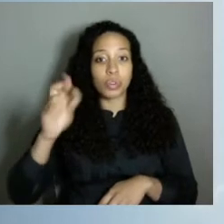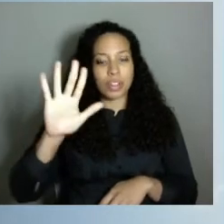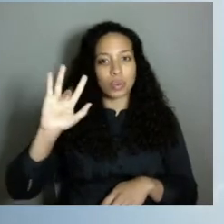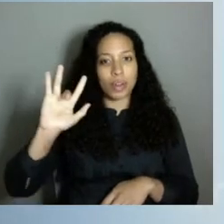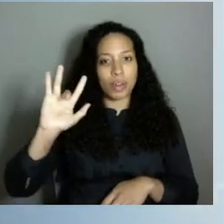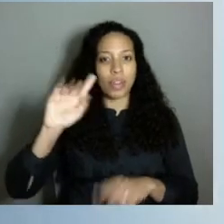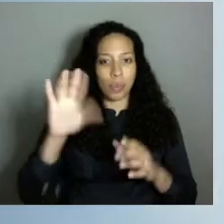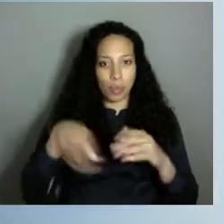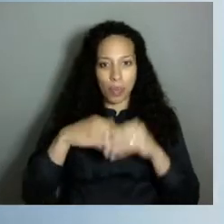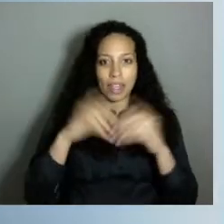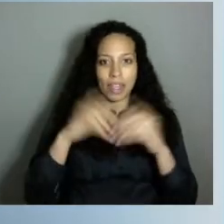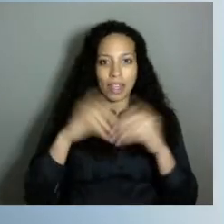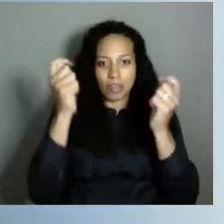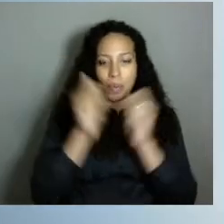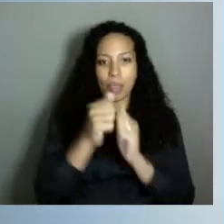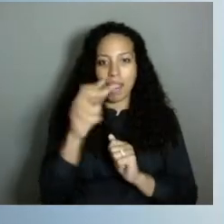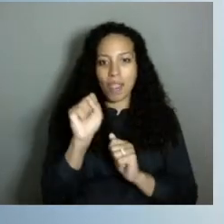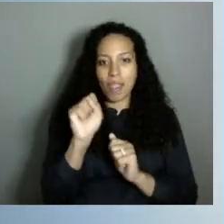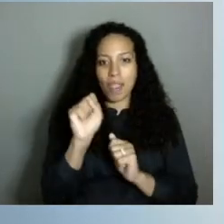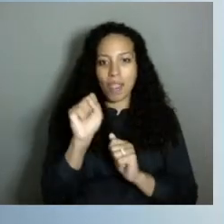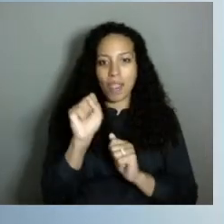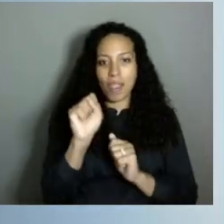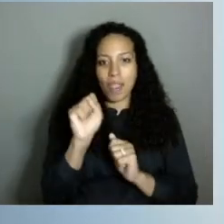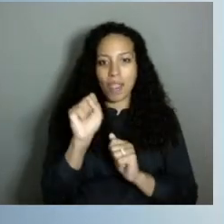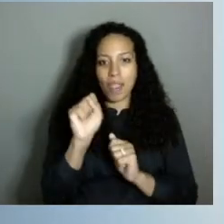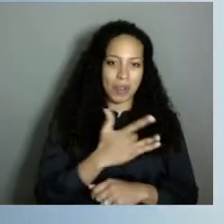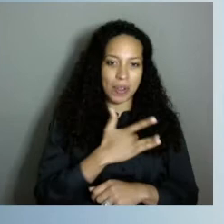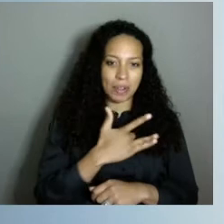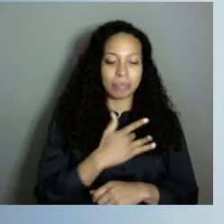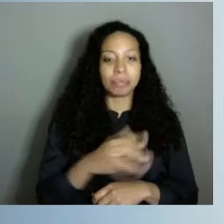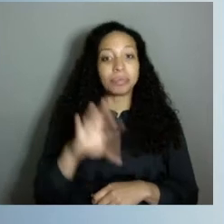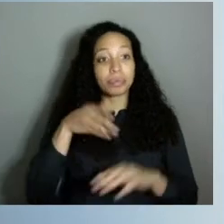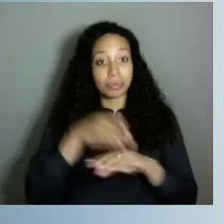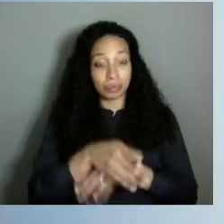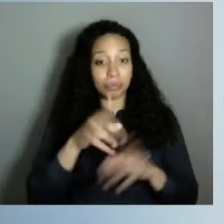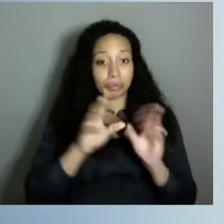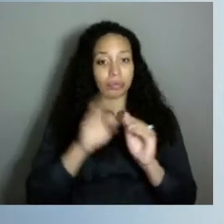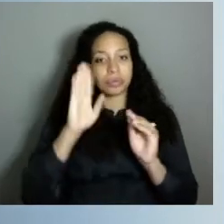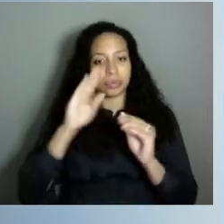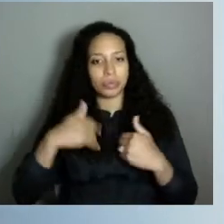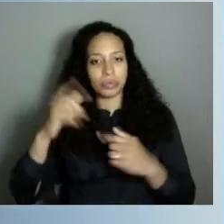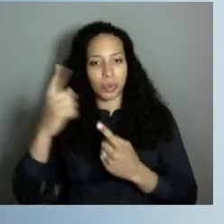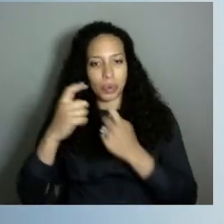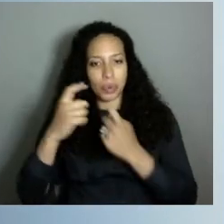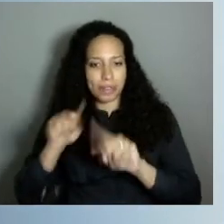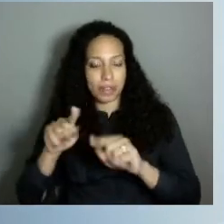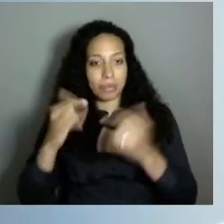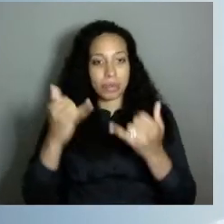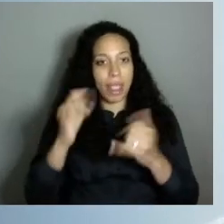his high school sweetheart. We will follow this presentation with some Q&A, but for now, let's listen in as Karen and John